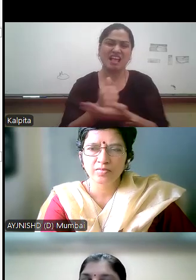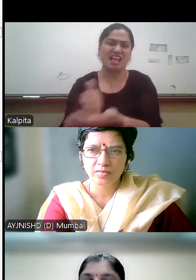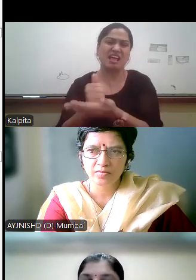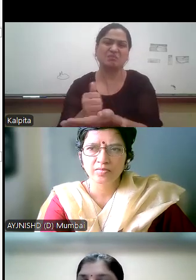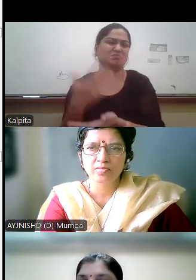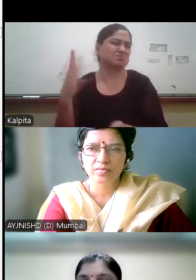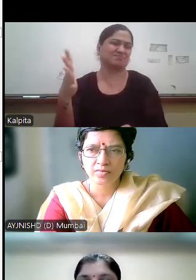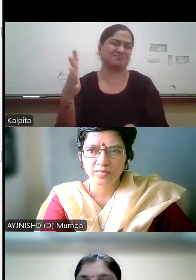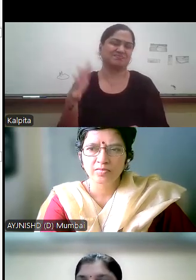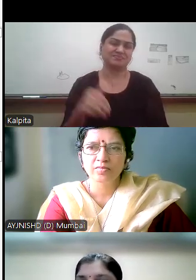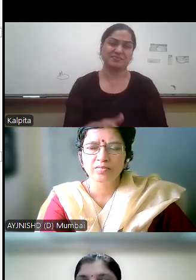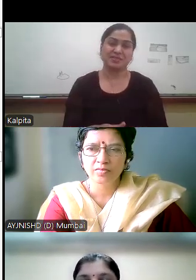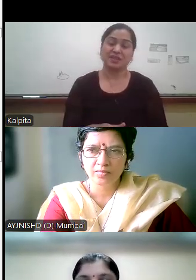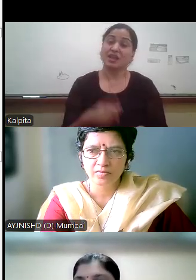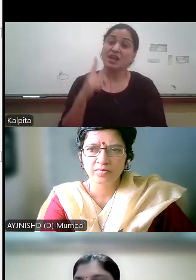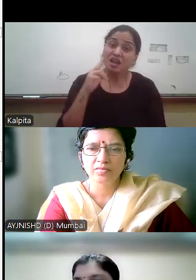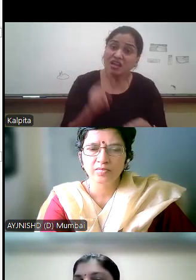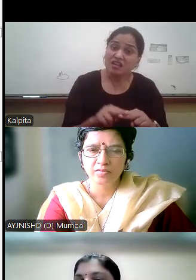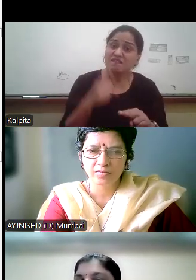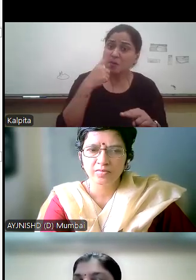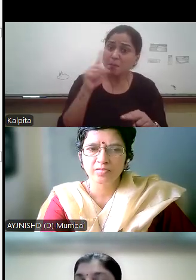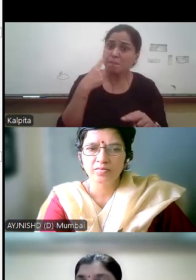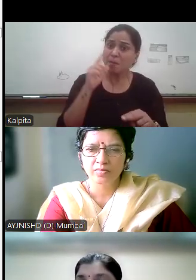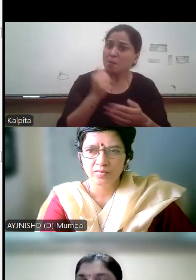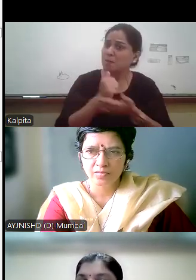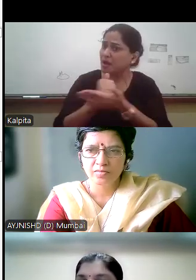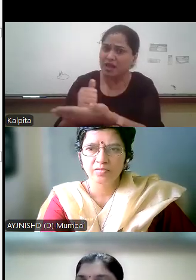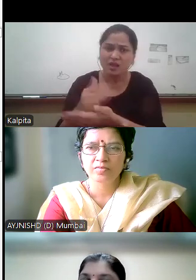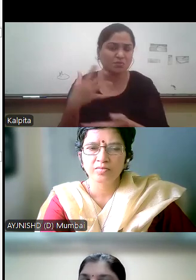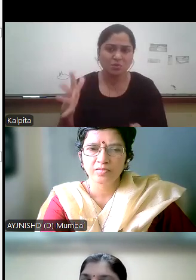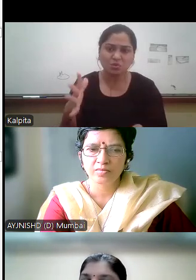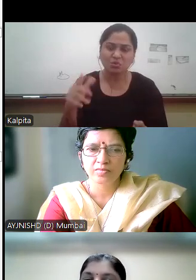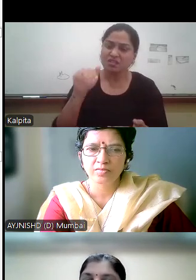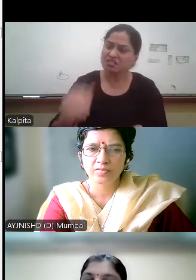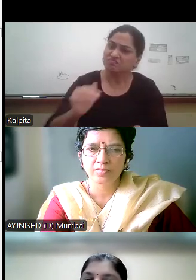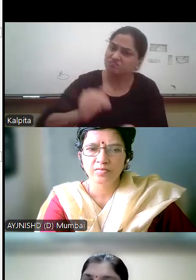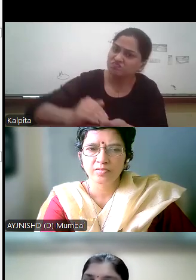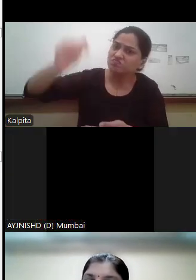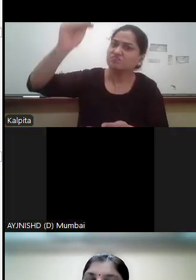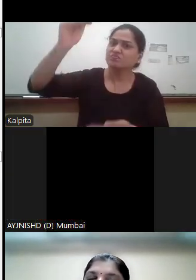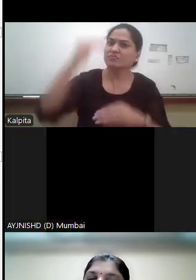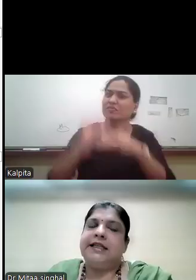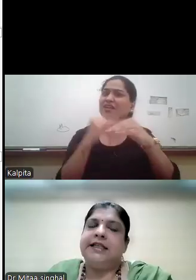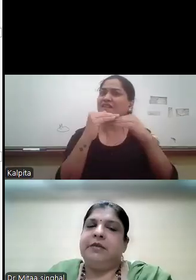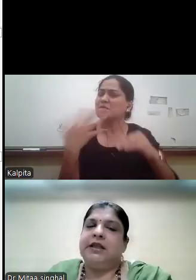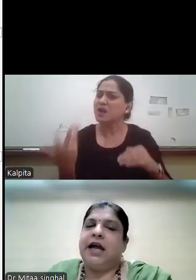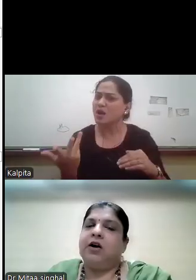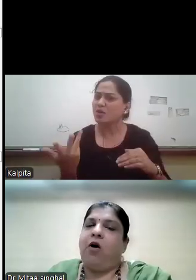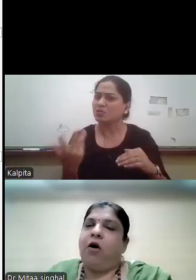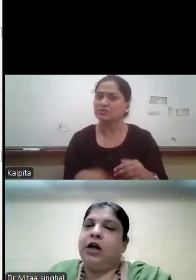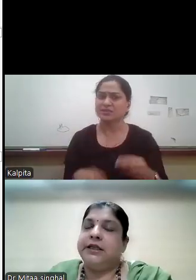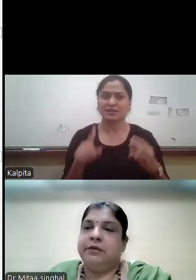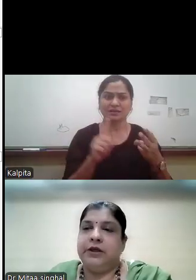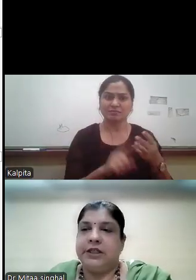intervene, the child will not improve automatically. There is a necessity that proper intervention should be given. Then there's a myth